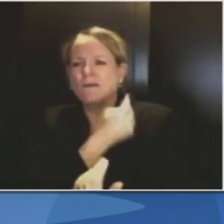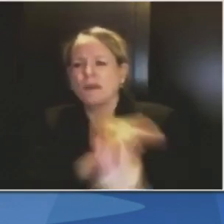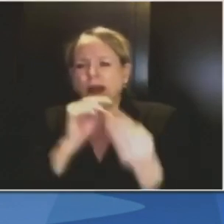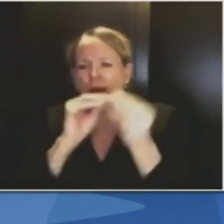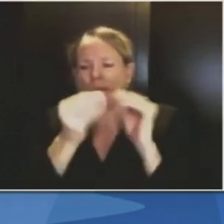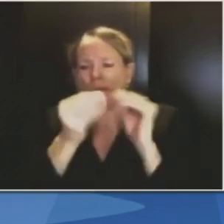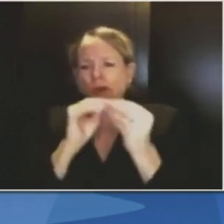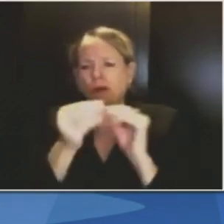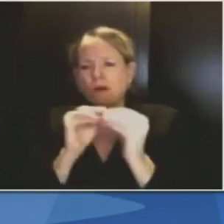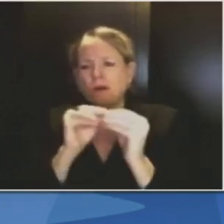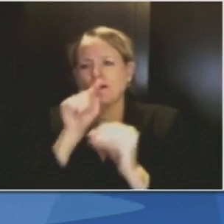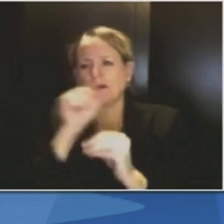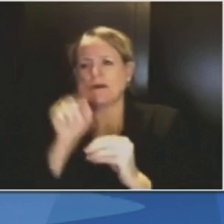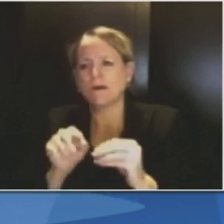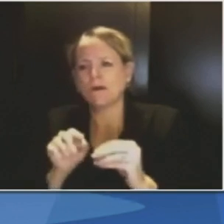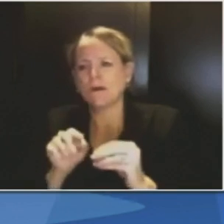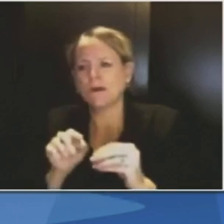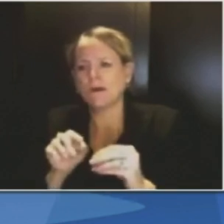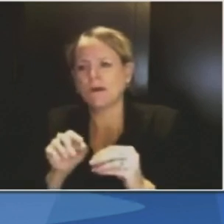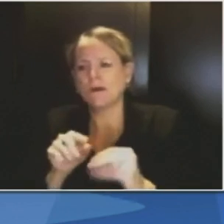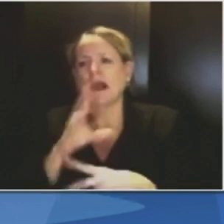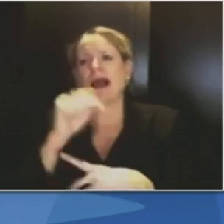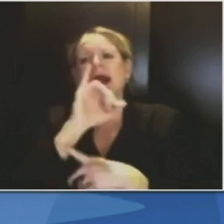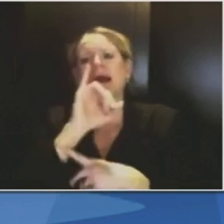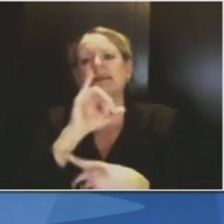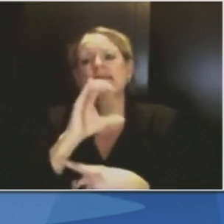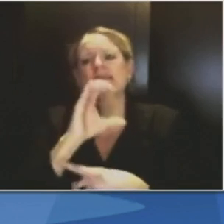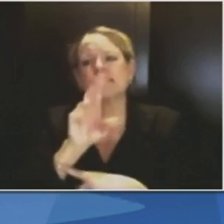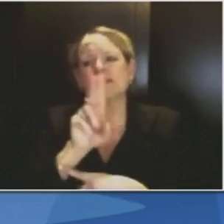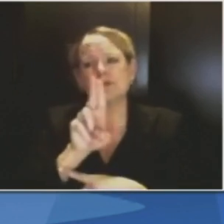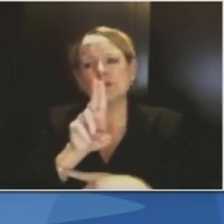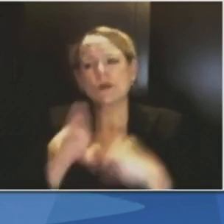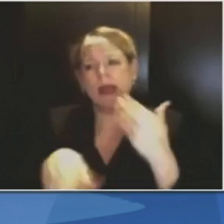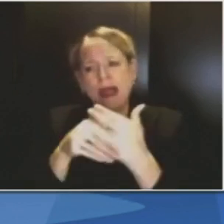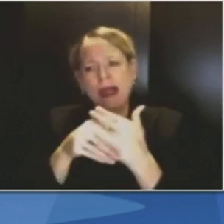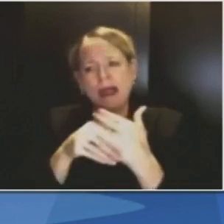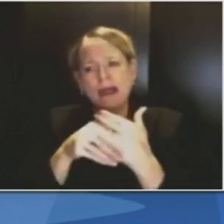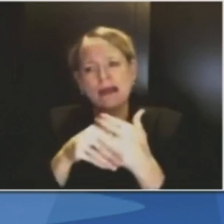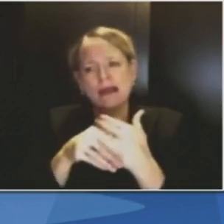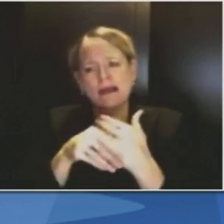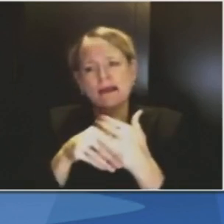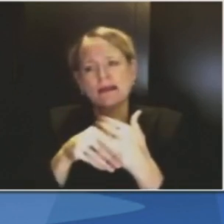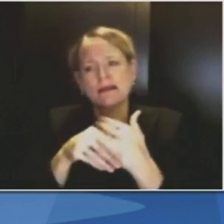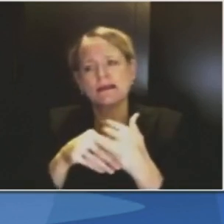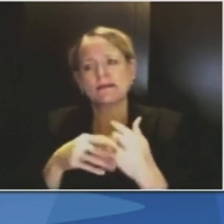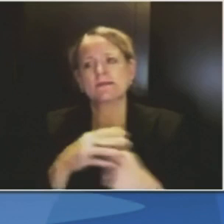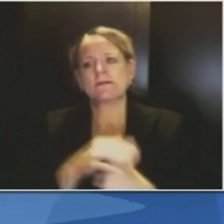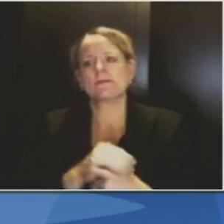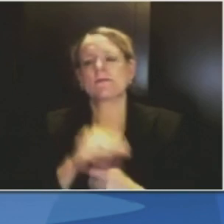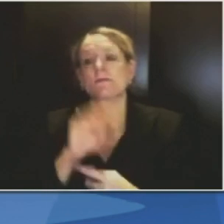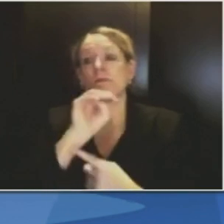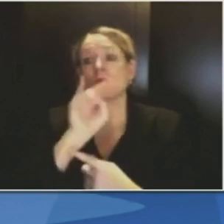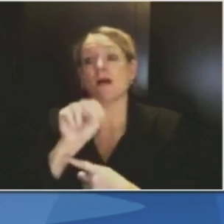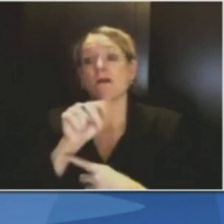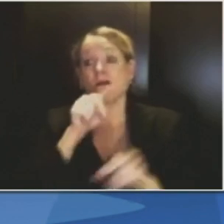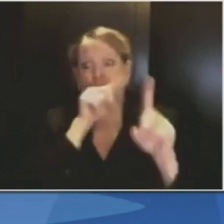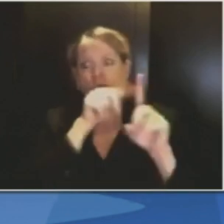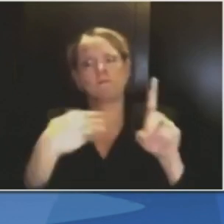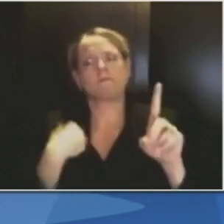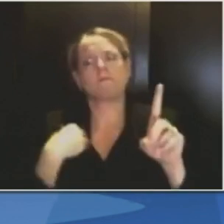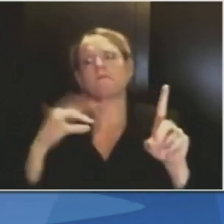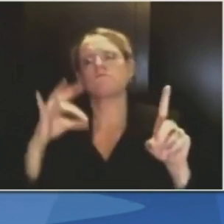fall. Yes. And then one other thing, sorry, okay. I'm sorry. Is it possible to